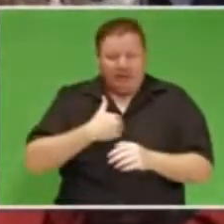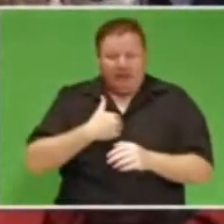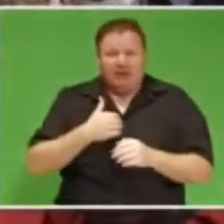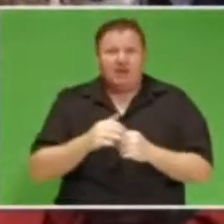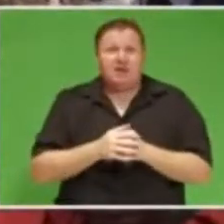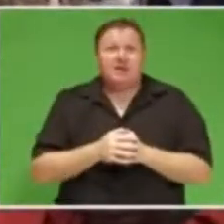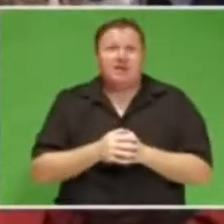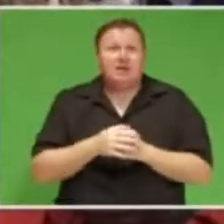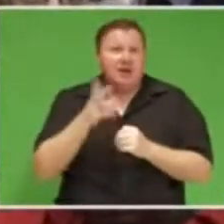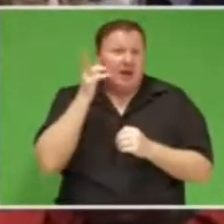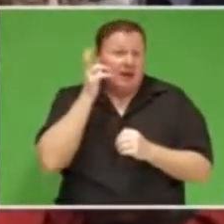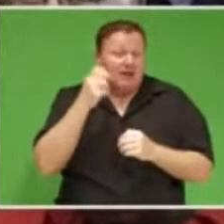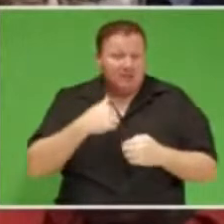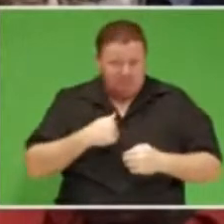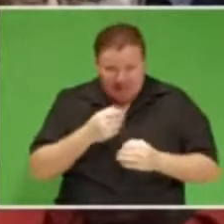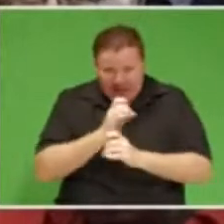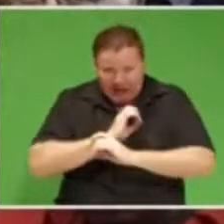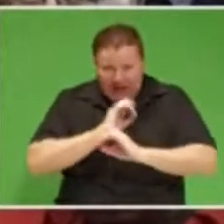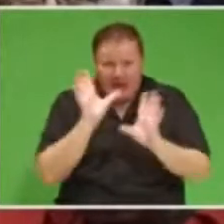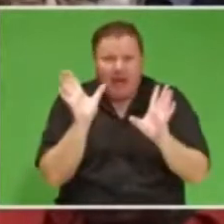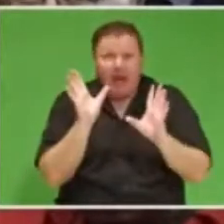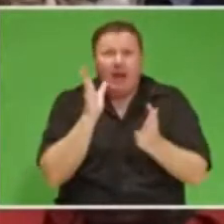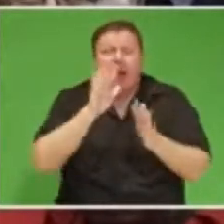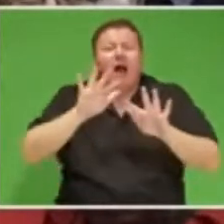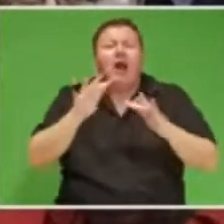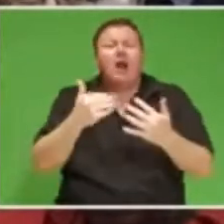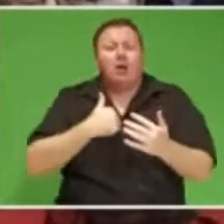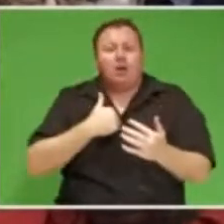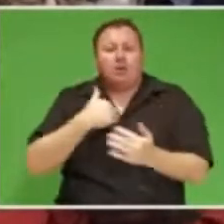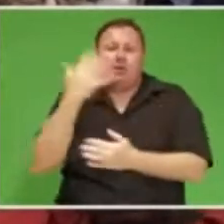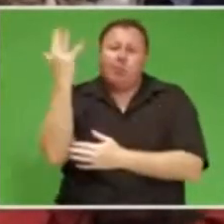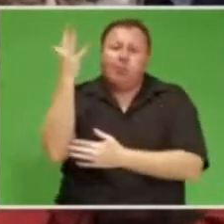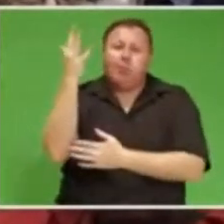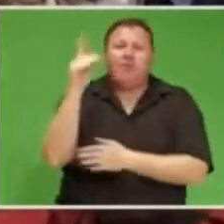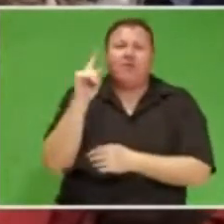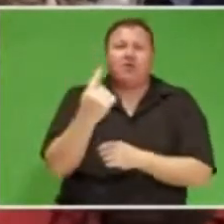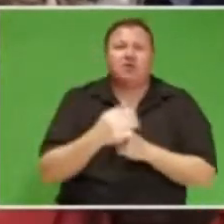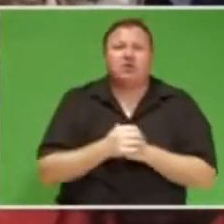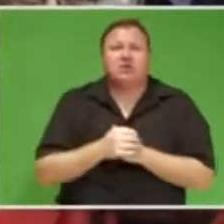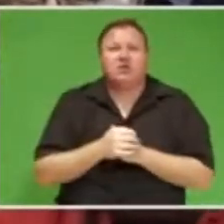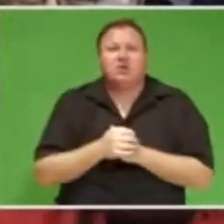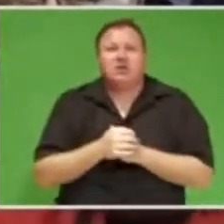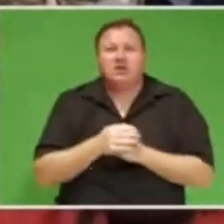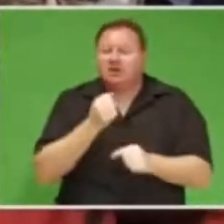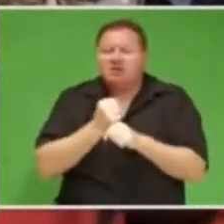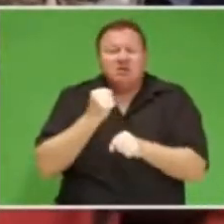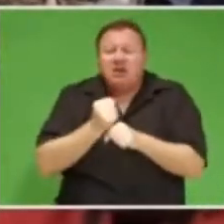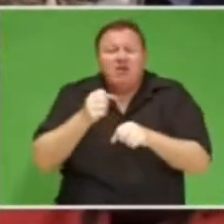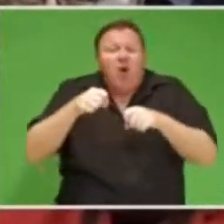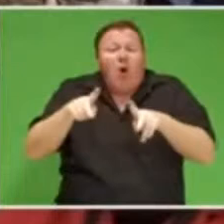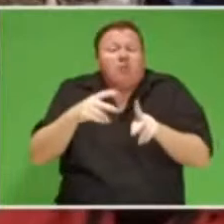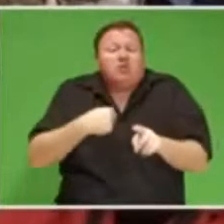ungundimamele, uzayiva le nto ndizayithetha. Awukhange undinike nethuba loba nditsho uba ndifuna uthini.